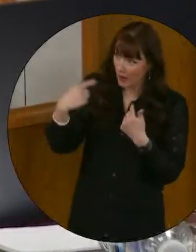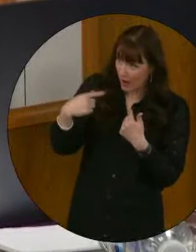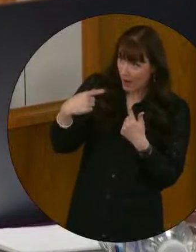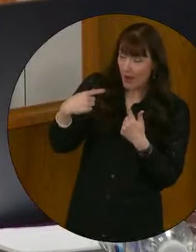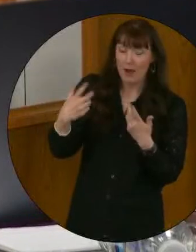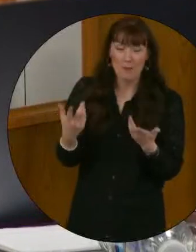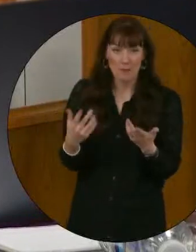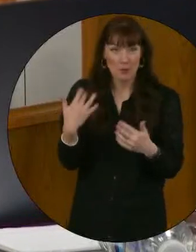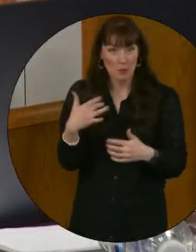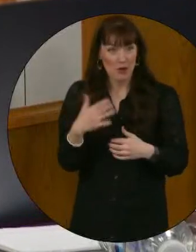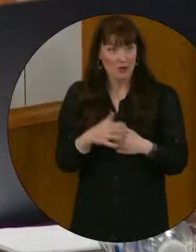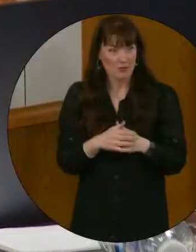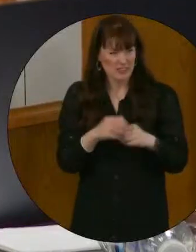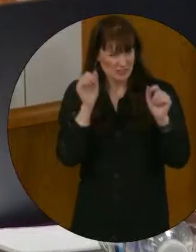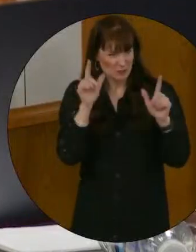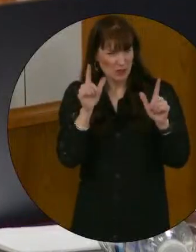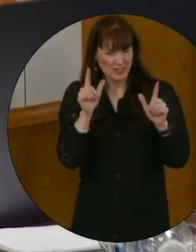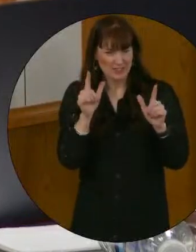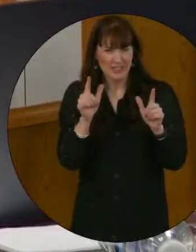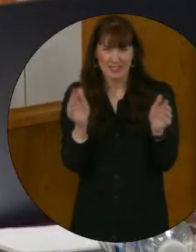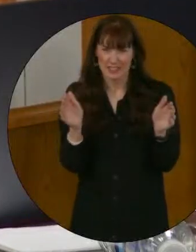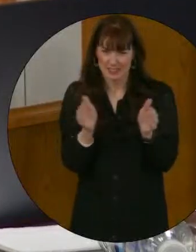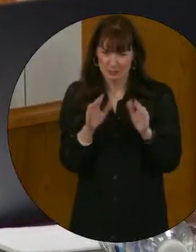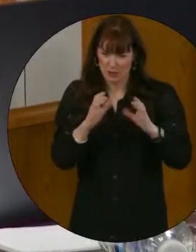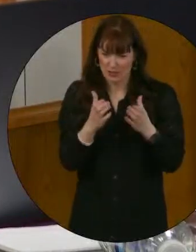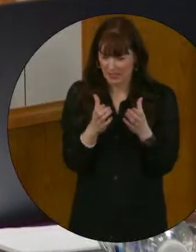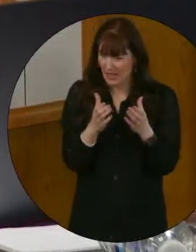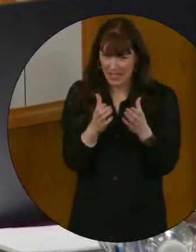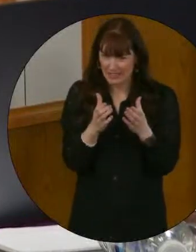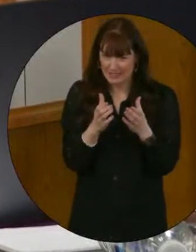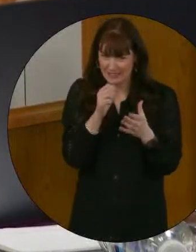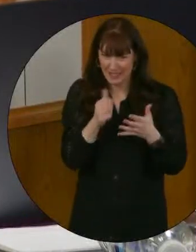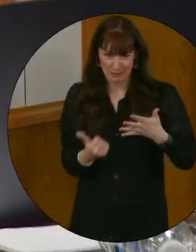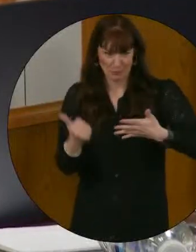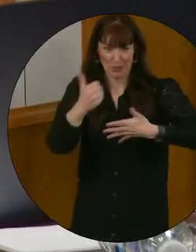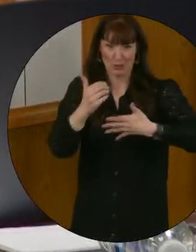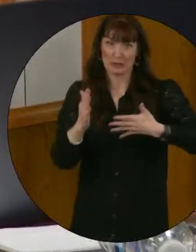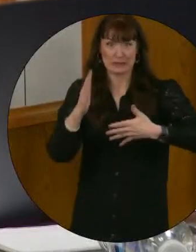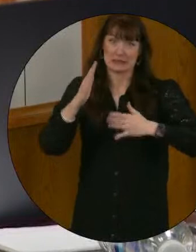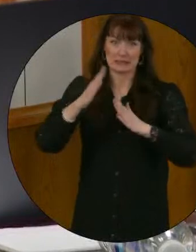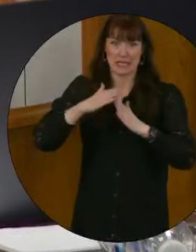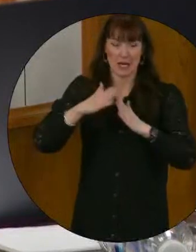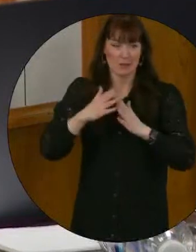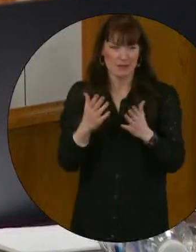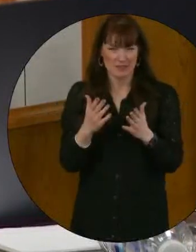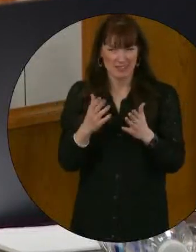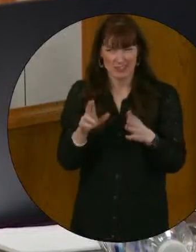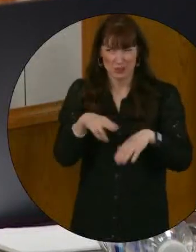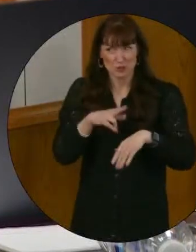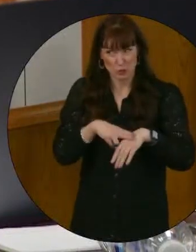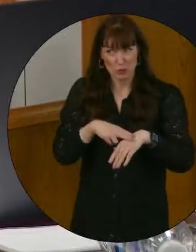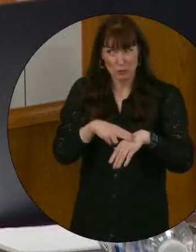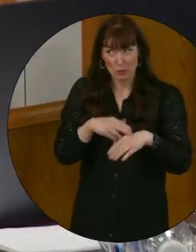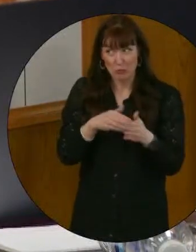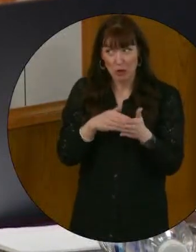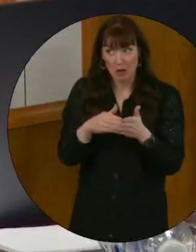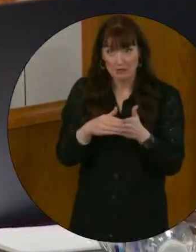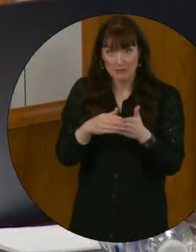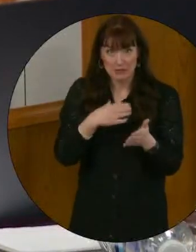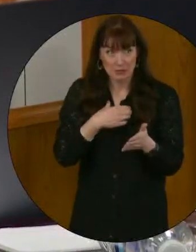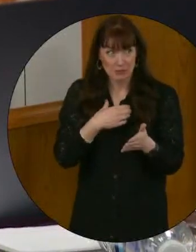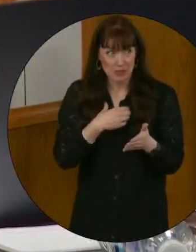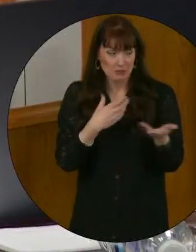A little bit surprised about the smaller class size not rising to the top because that is a frequent complaint. So I wonder if you have